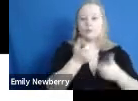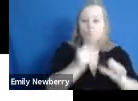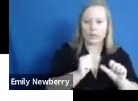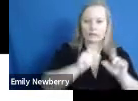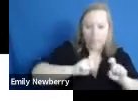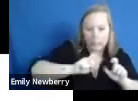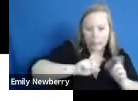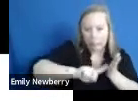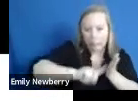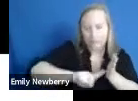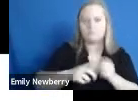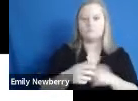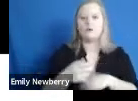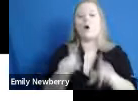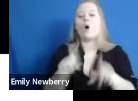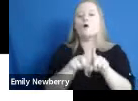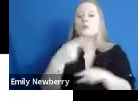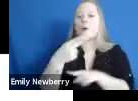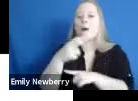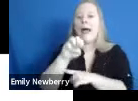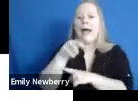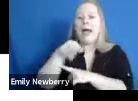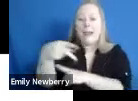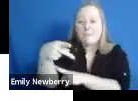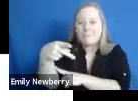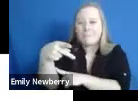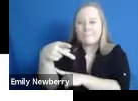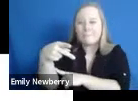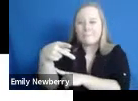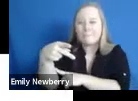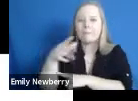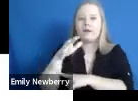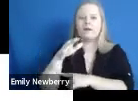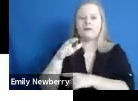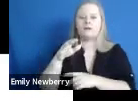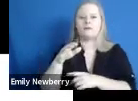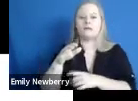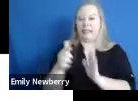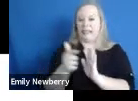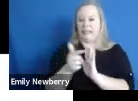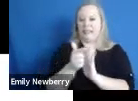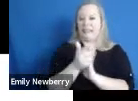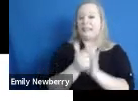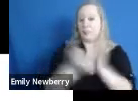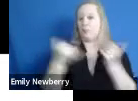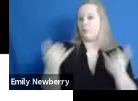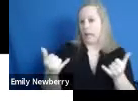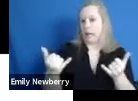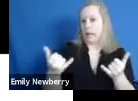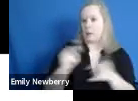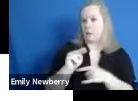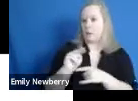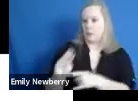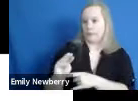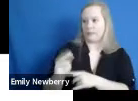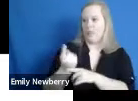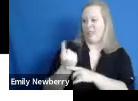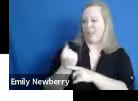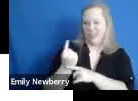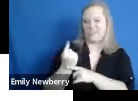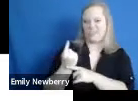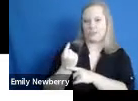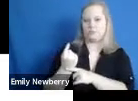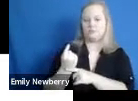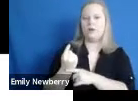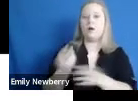Hemp is the big thing. Now hemp became legal in the state of New Mexico last year. Over 7,000